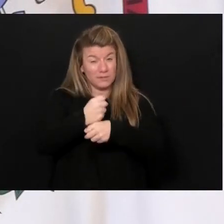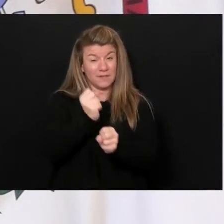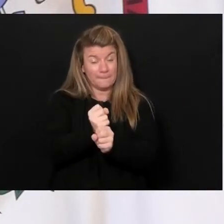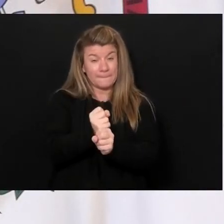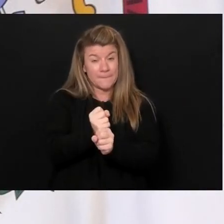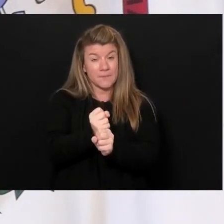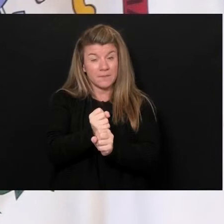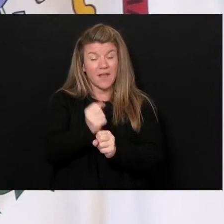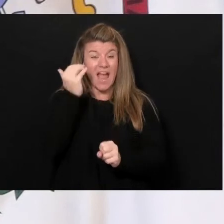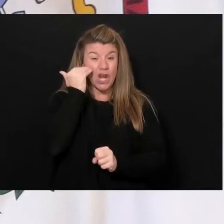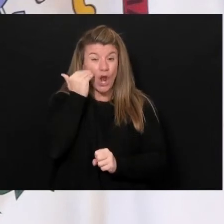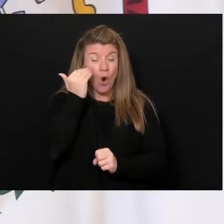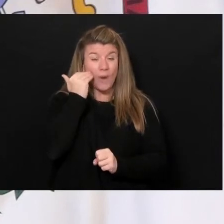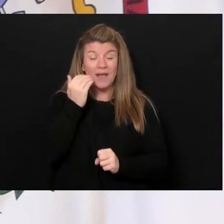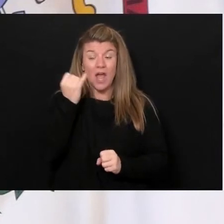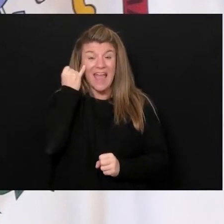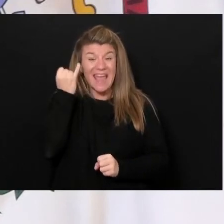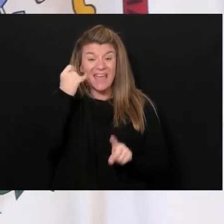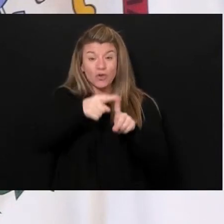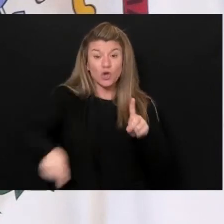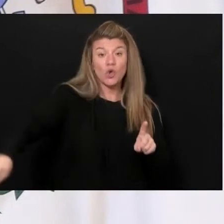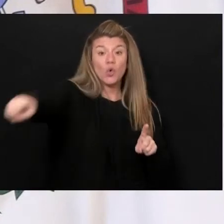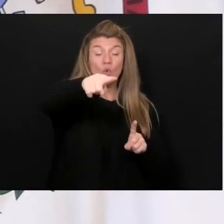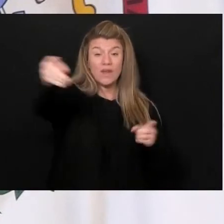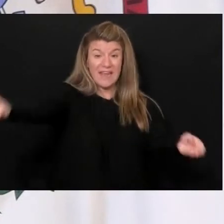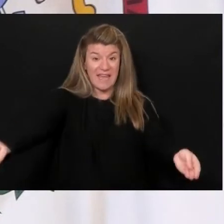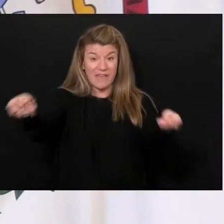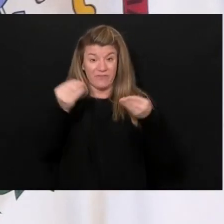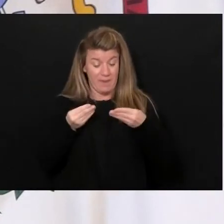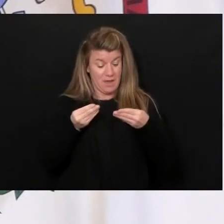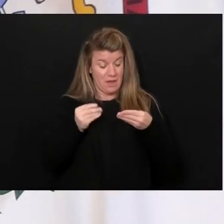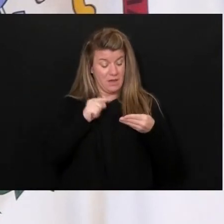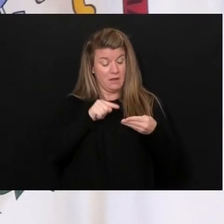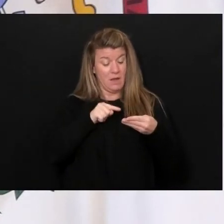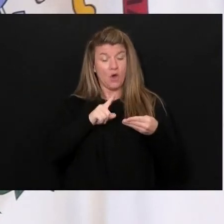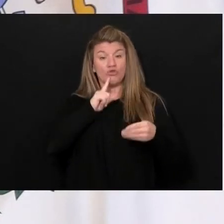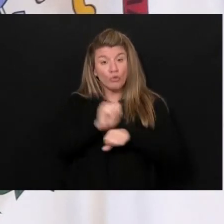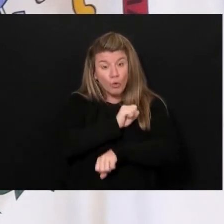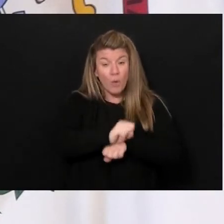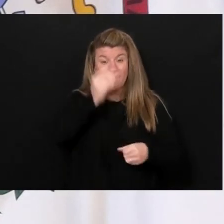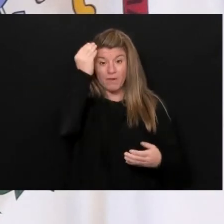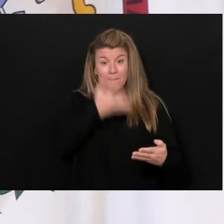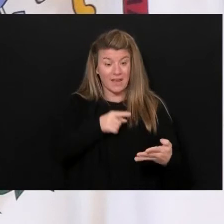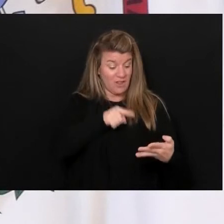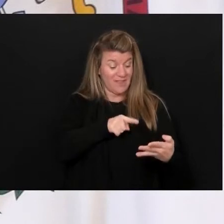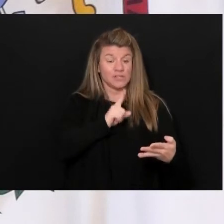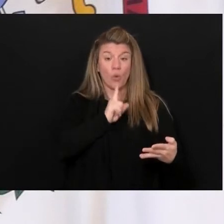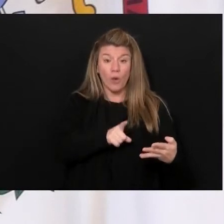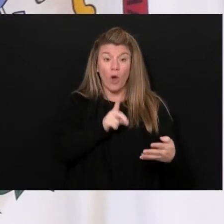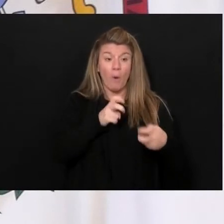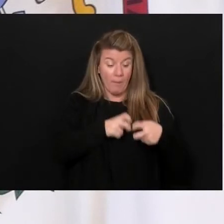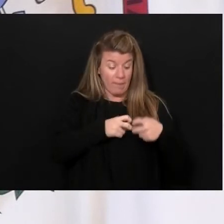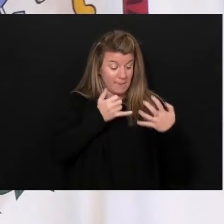if people can bring me things that say, this is a real problem, Governor, act right now.